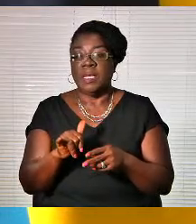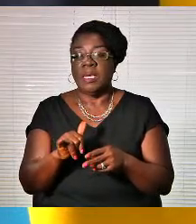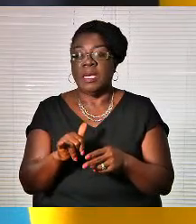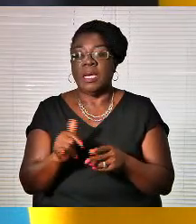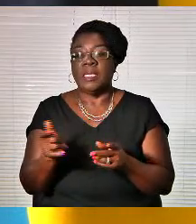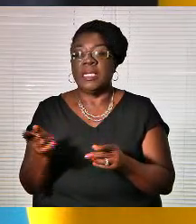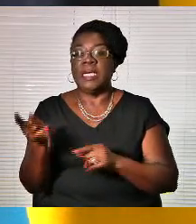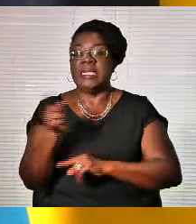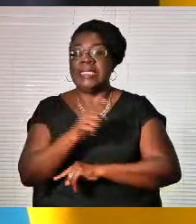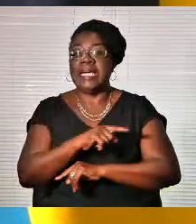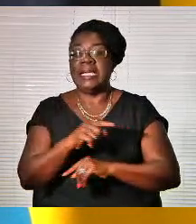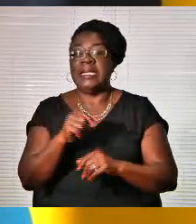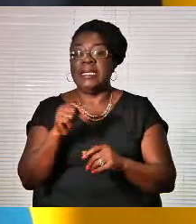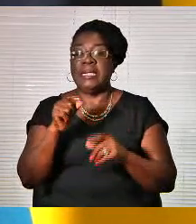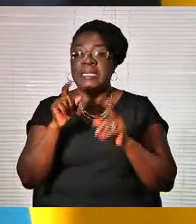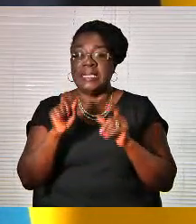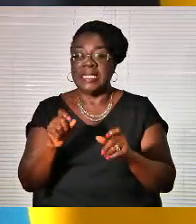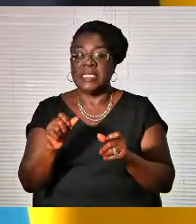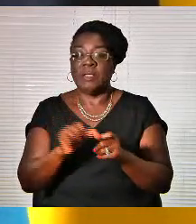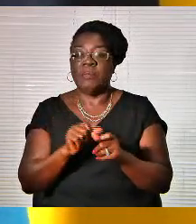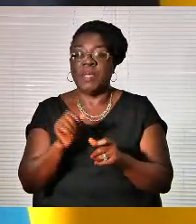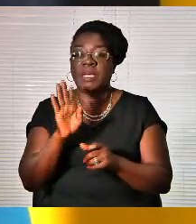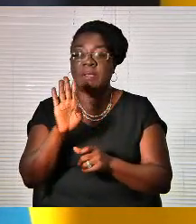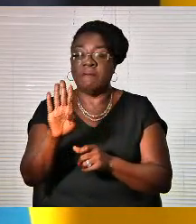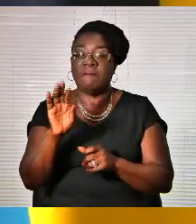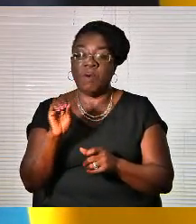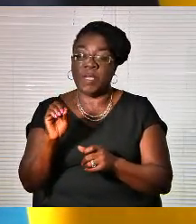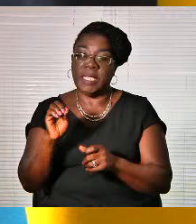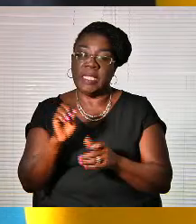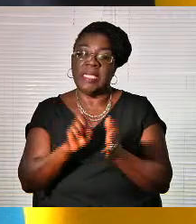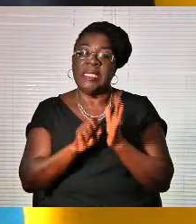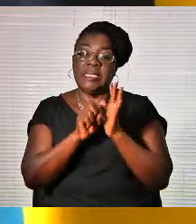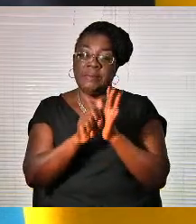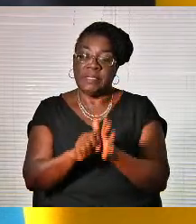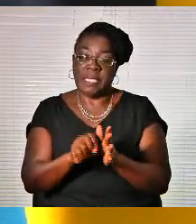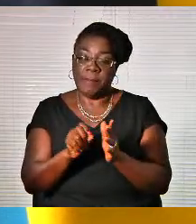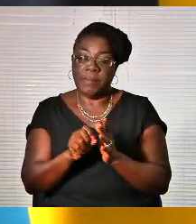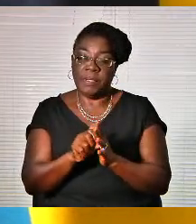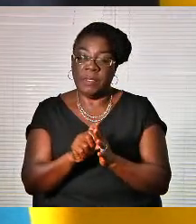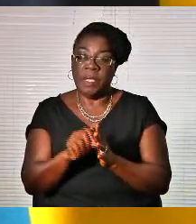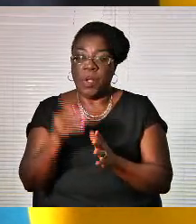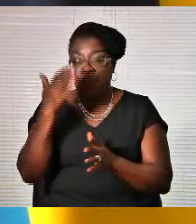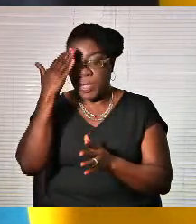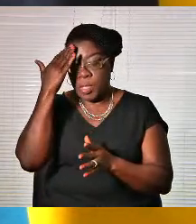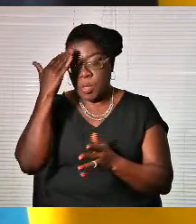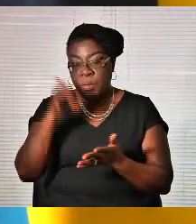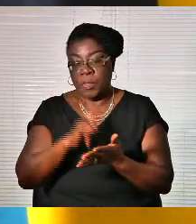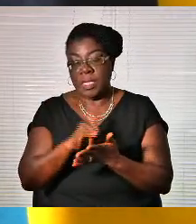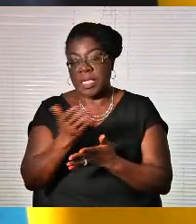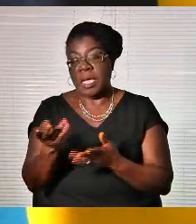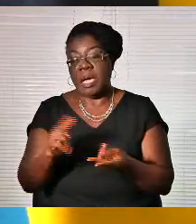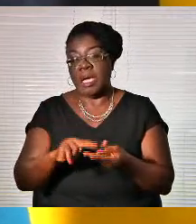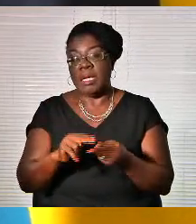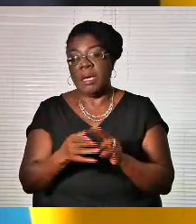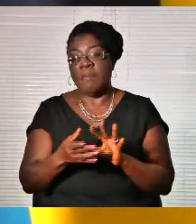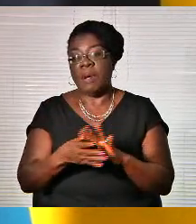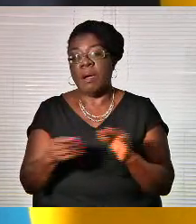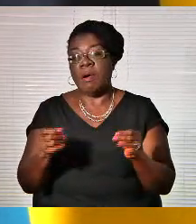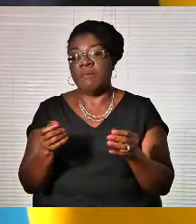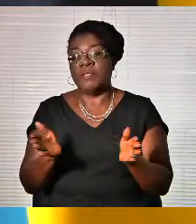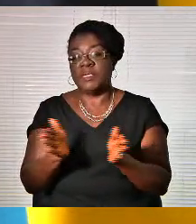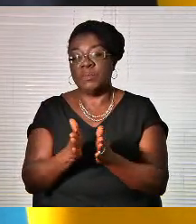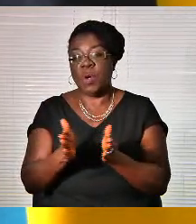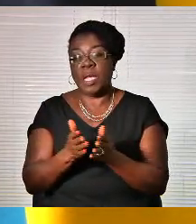for testing will be another 40 samples. We also know that there are a number of smaller labs that we